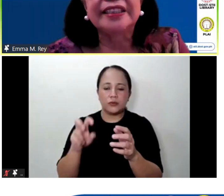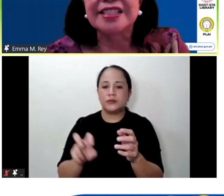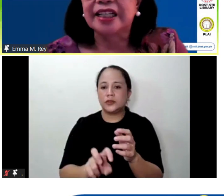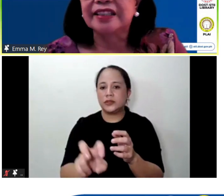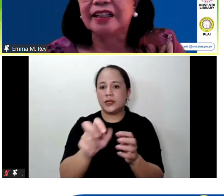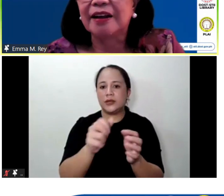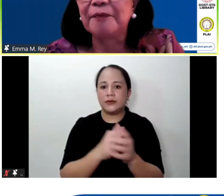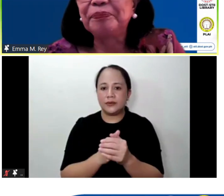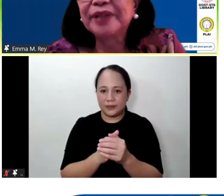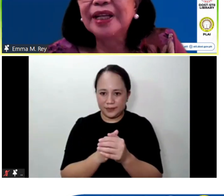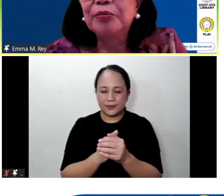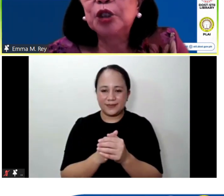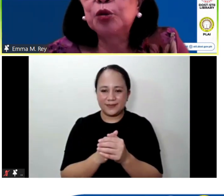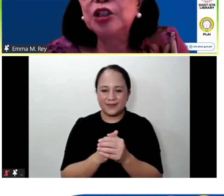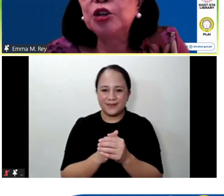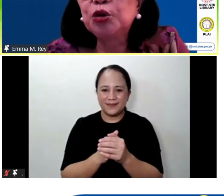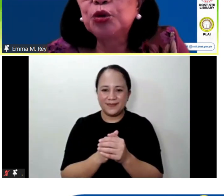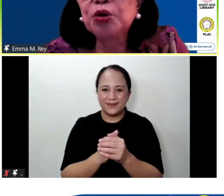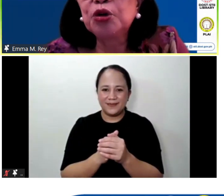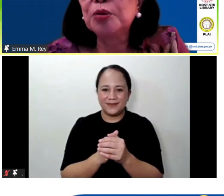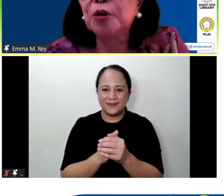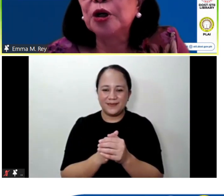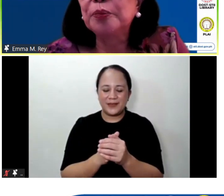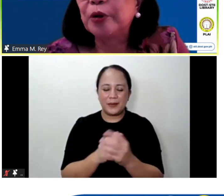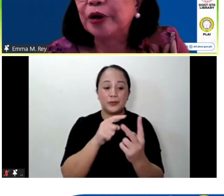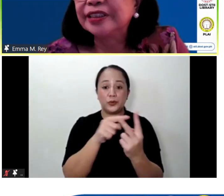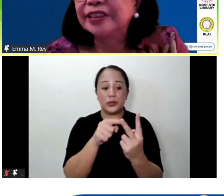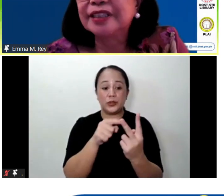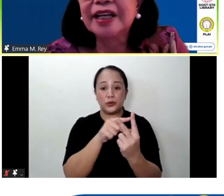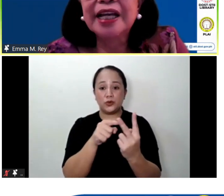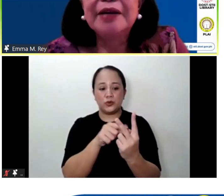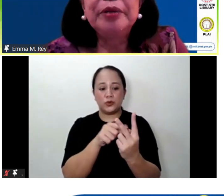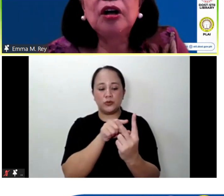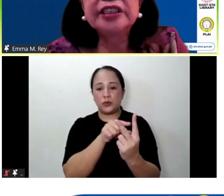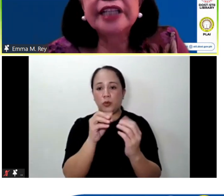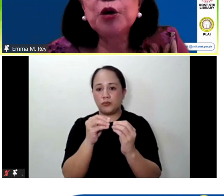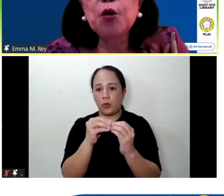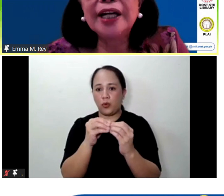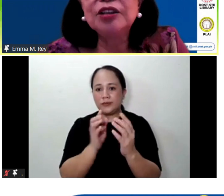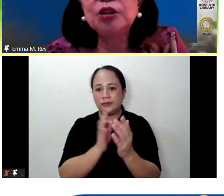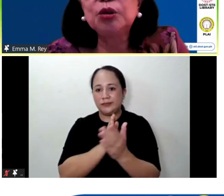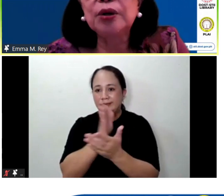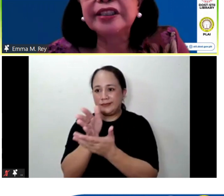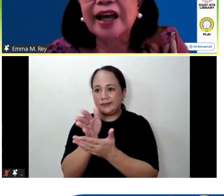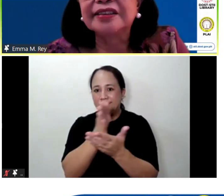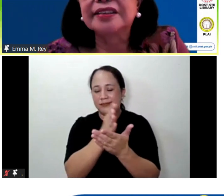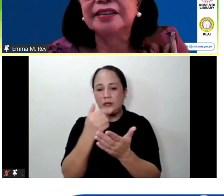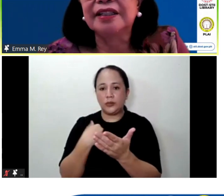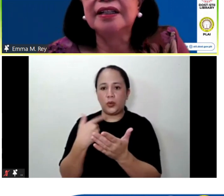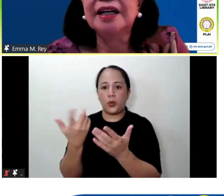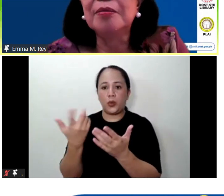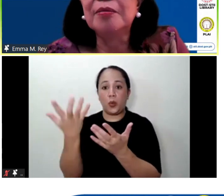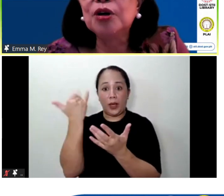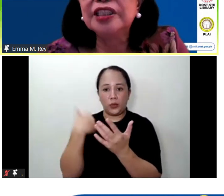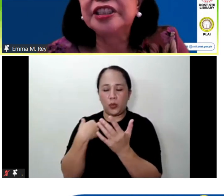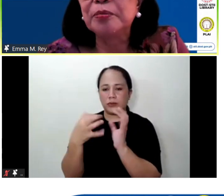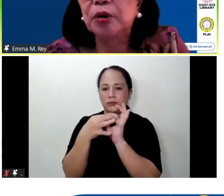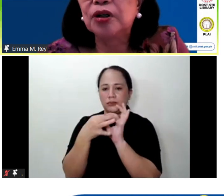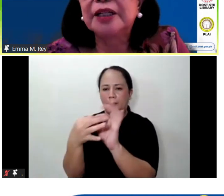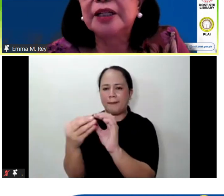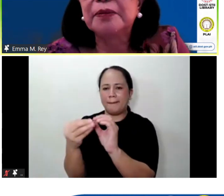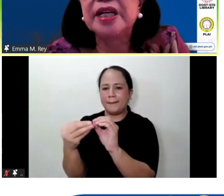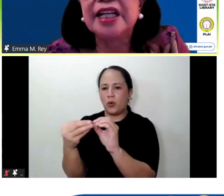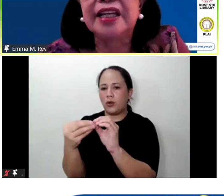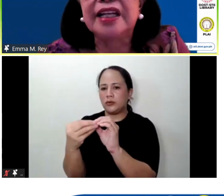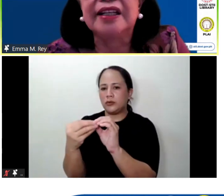vehicles, etc., between two or more points. Because I want to attach a more